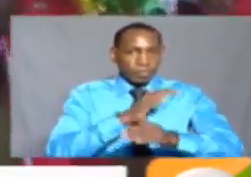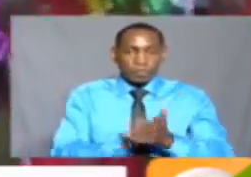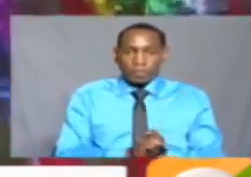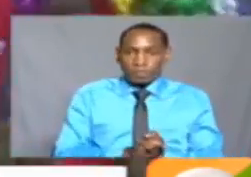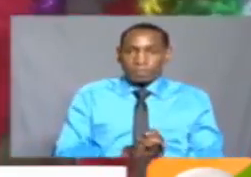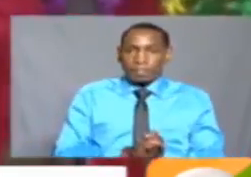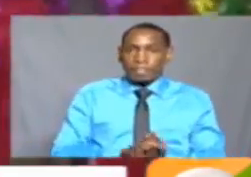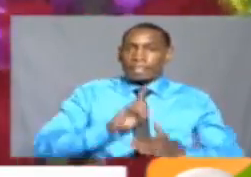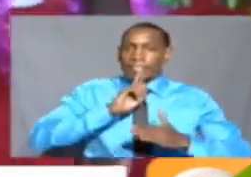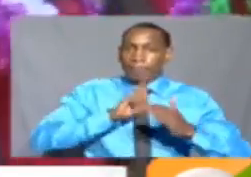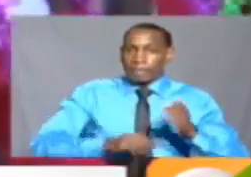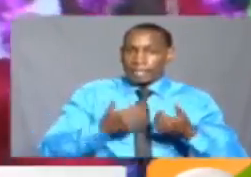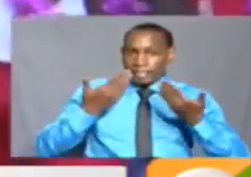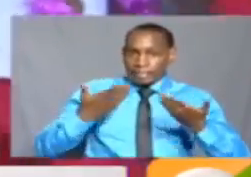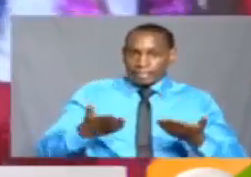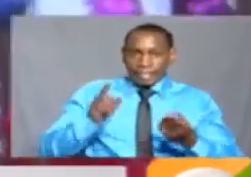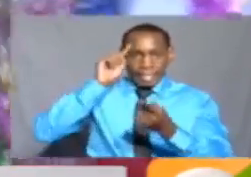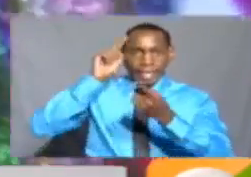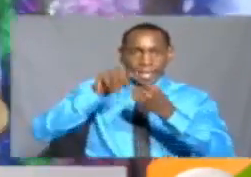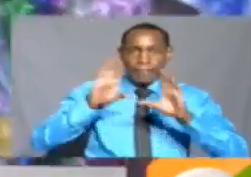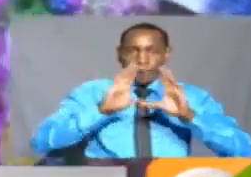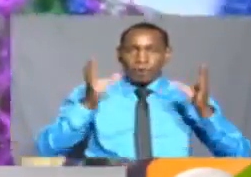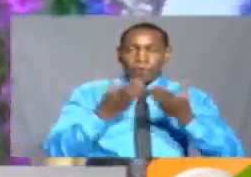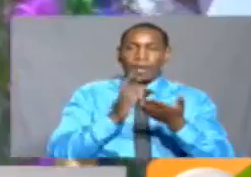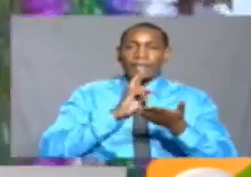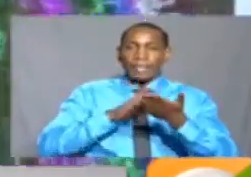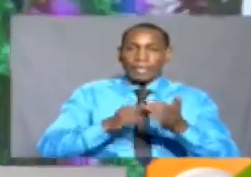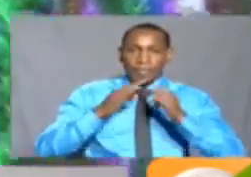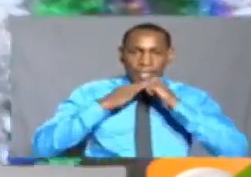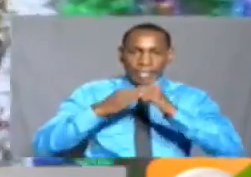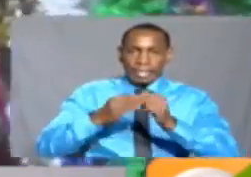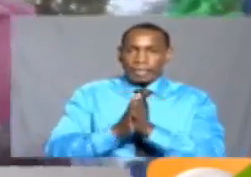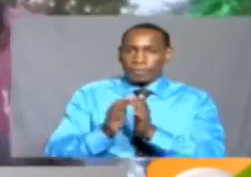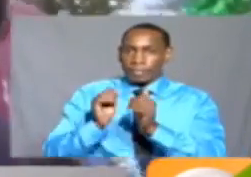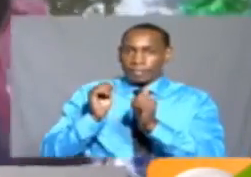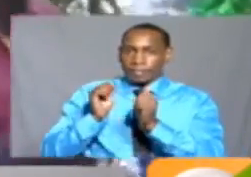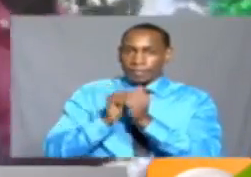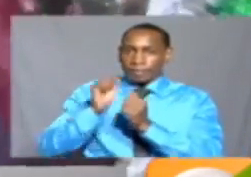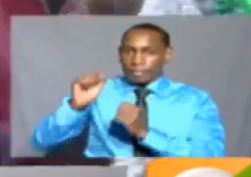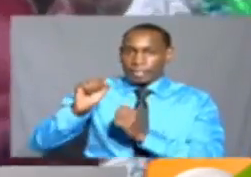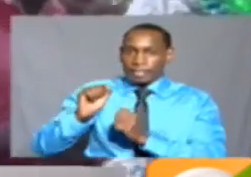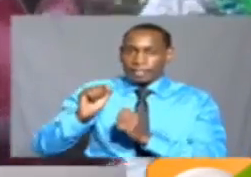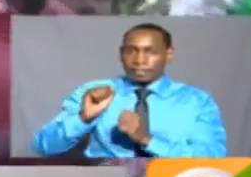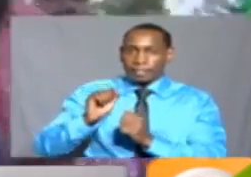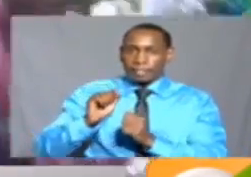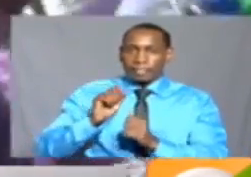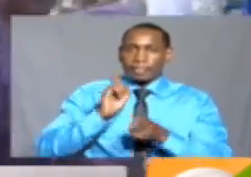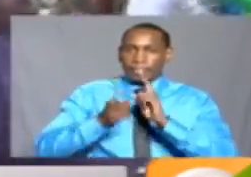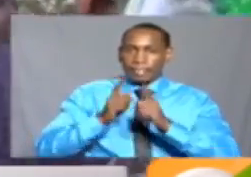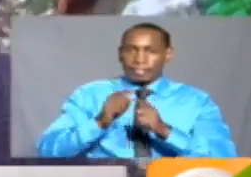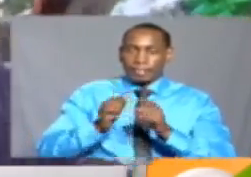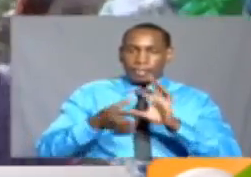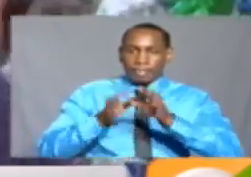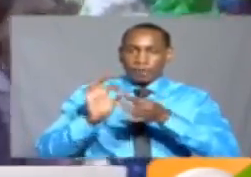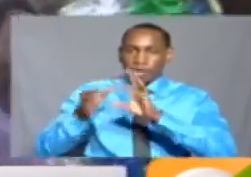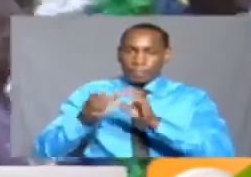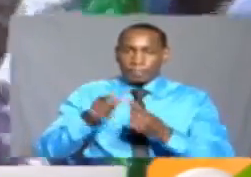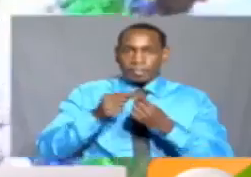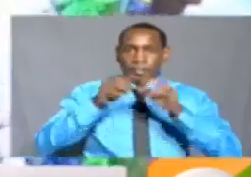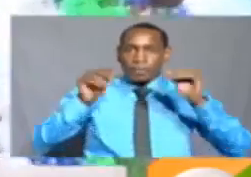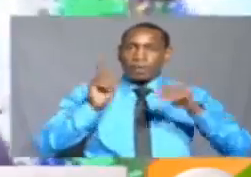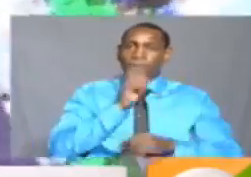Jepkosgei revealed that she is now eyeing the world record in 800 meters and 1500 meters in the Special Olympics. She has already qualified for the